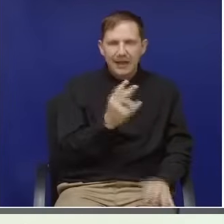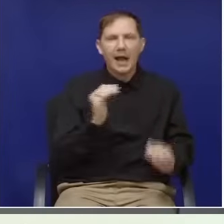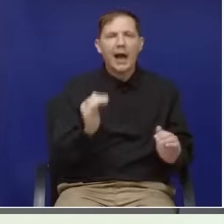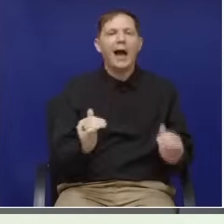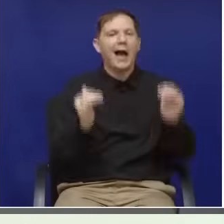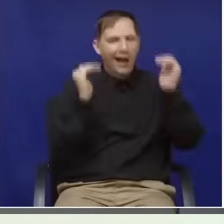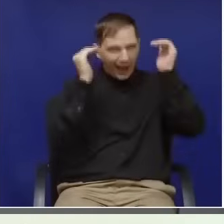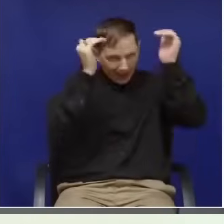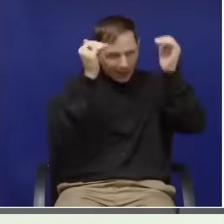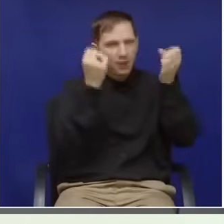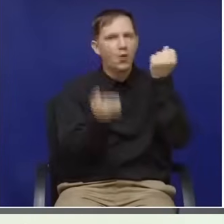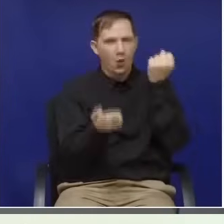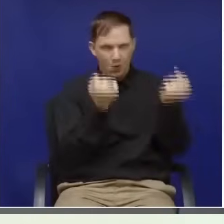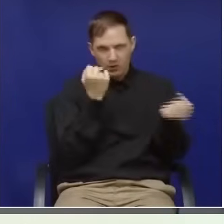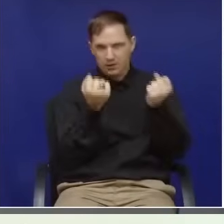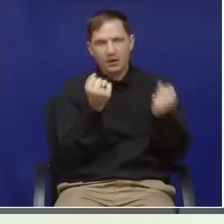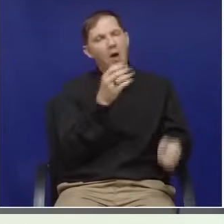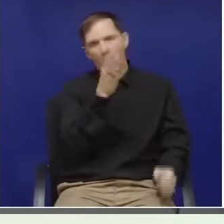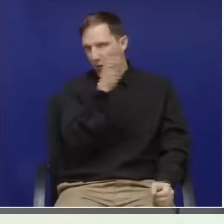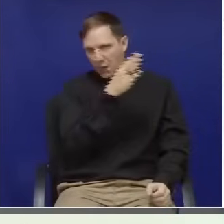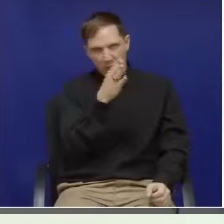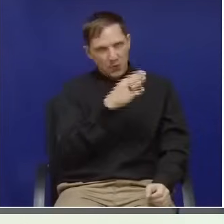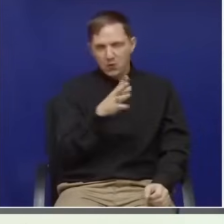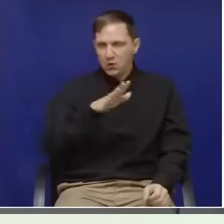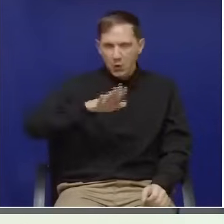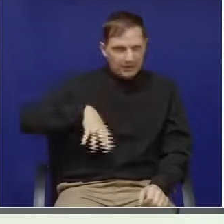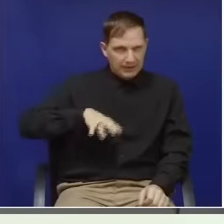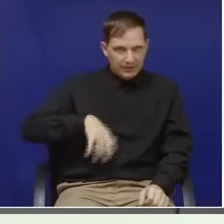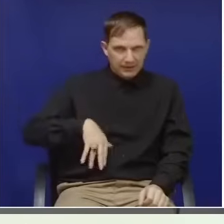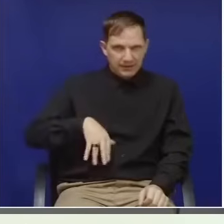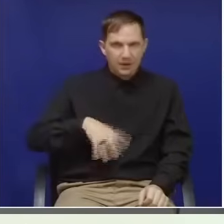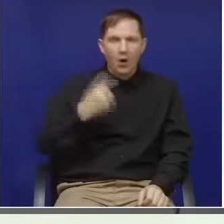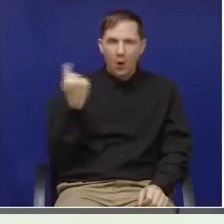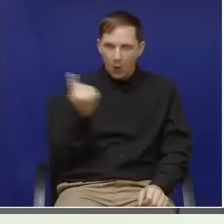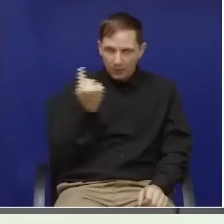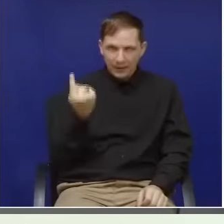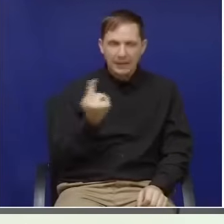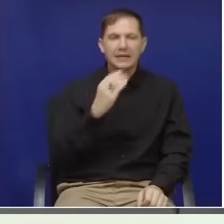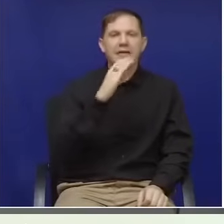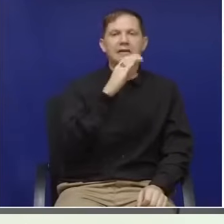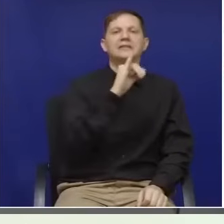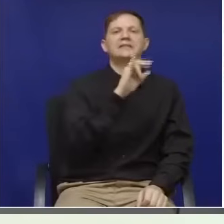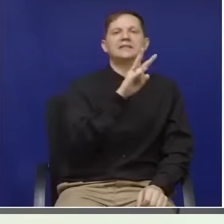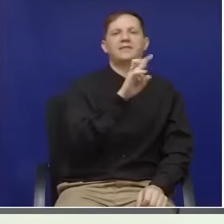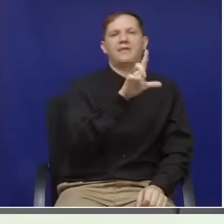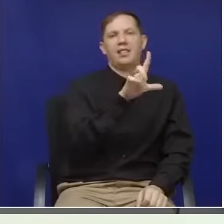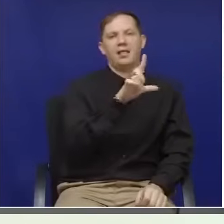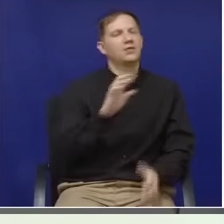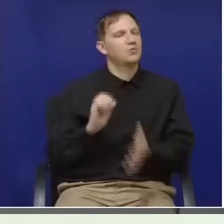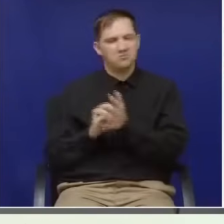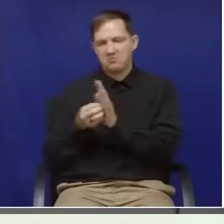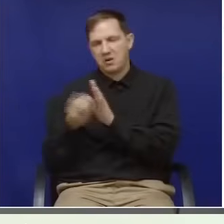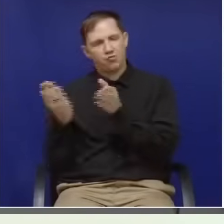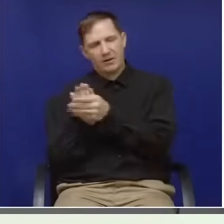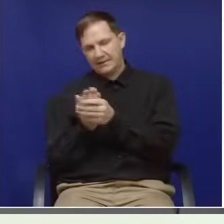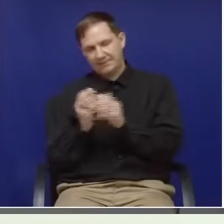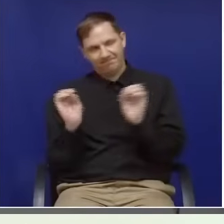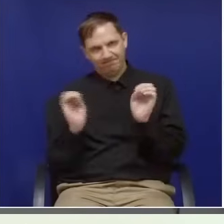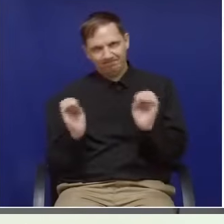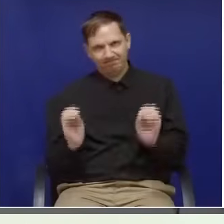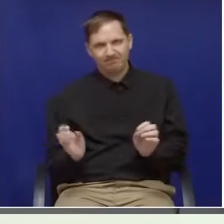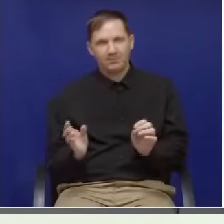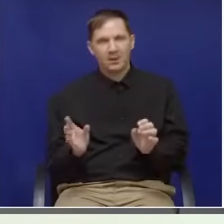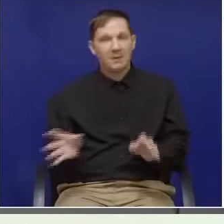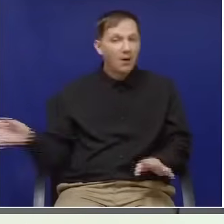courts elukuthi sidilishana ne-criminal court cases ayikakafiki. But kuzo zonke ezi courts ezikhoyo